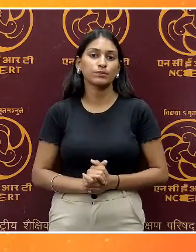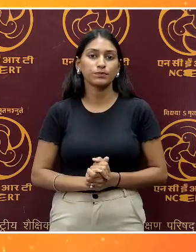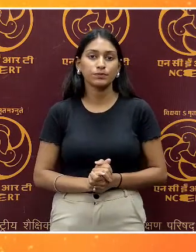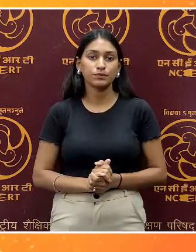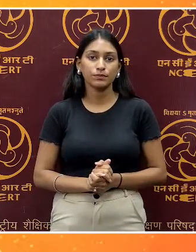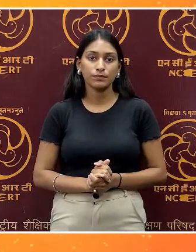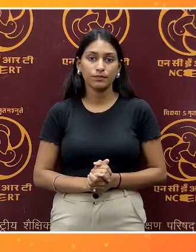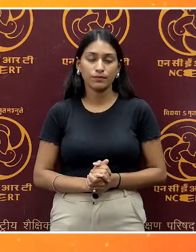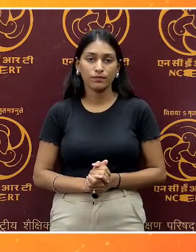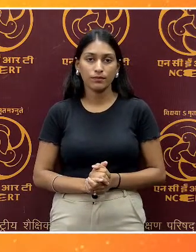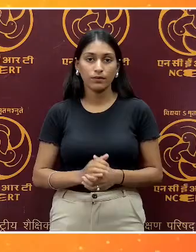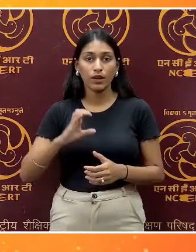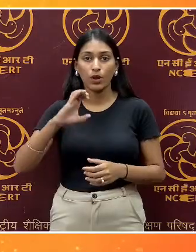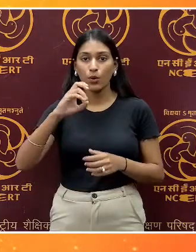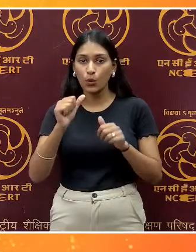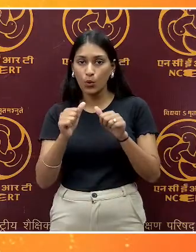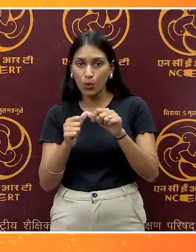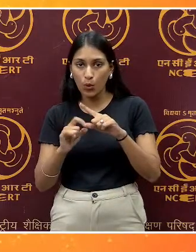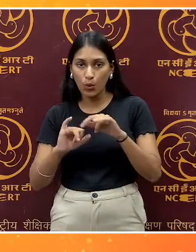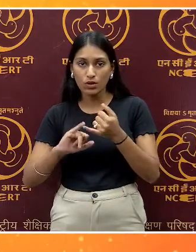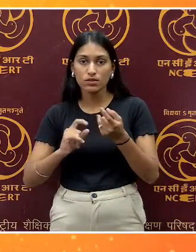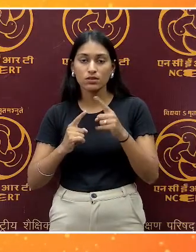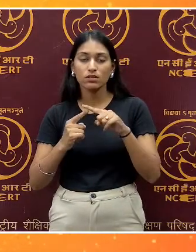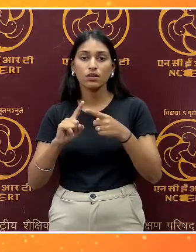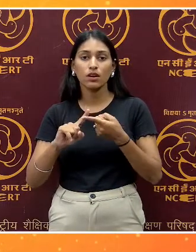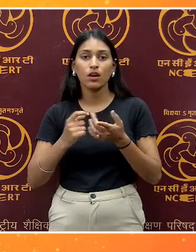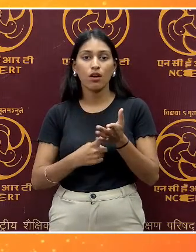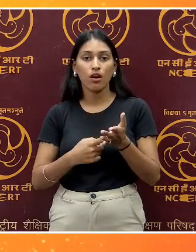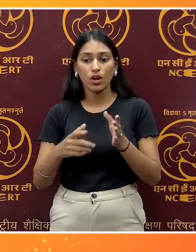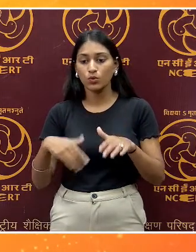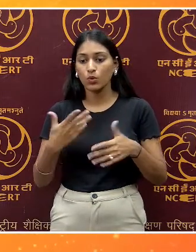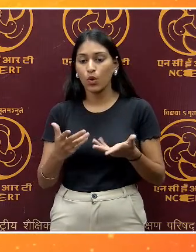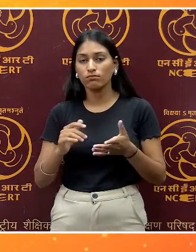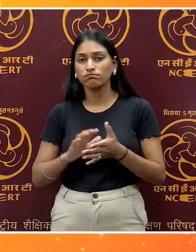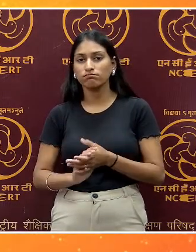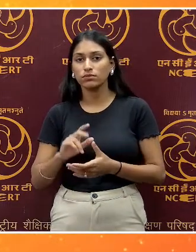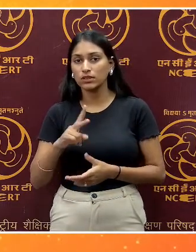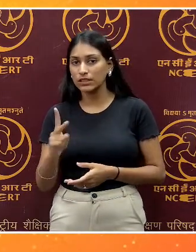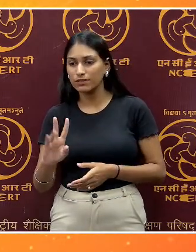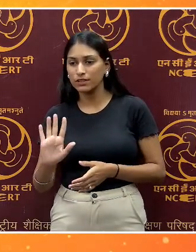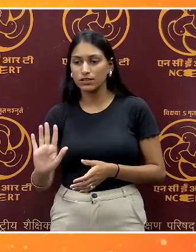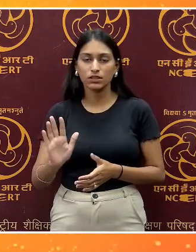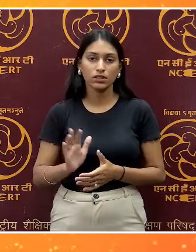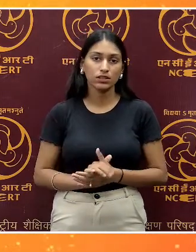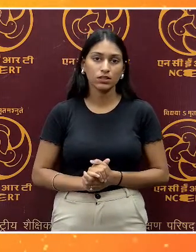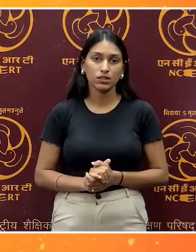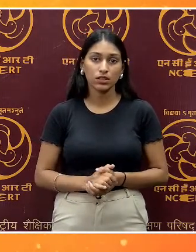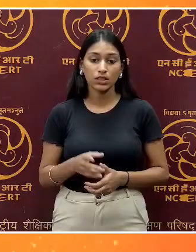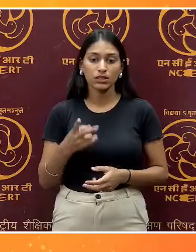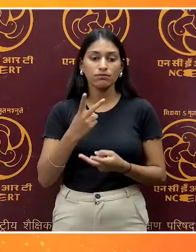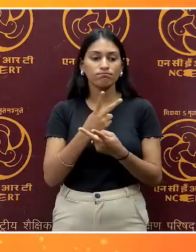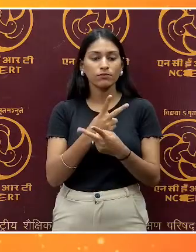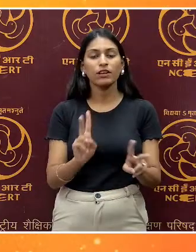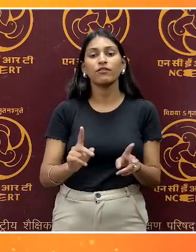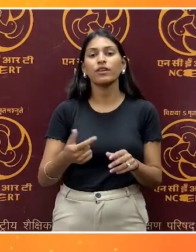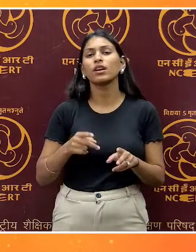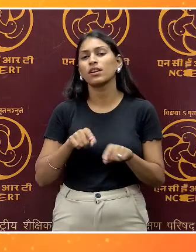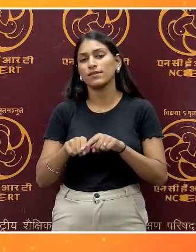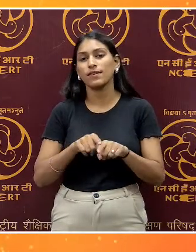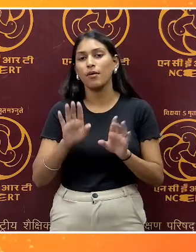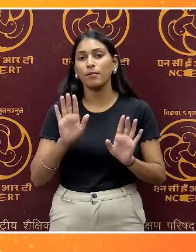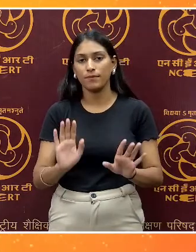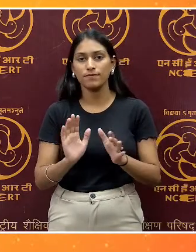Constant velocity vector of a car on a straight track is another example of free or